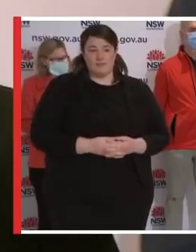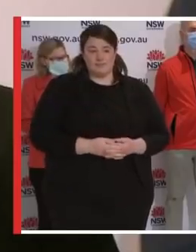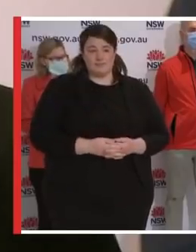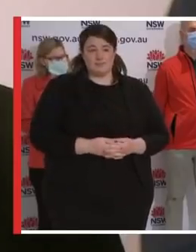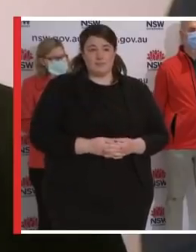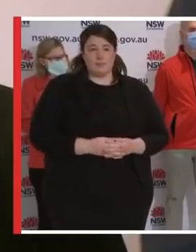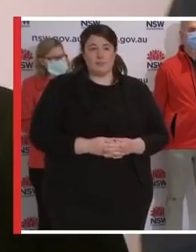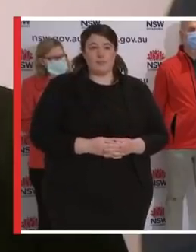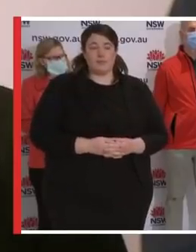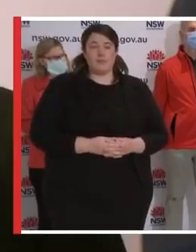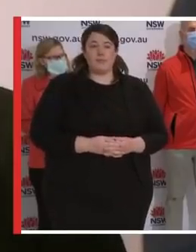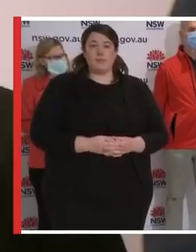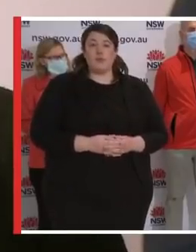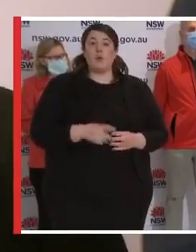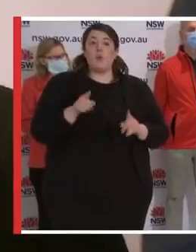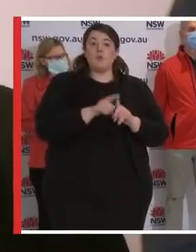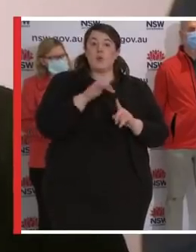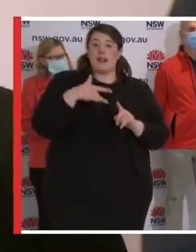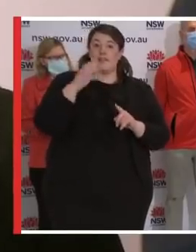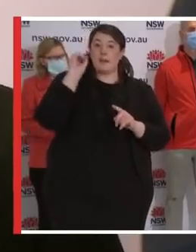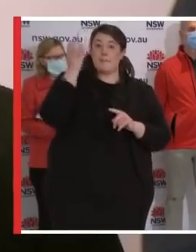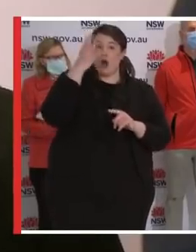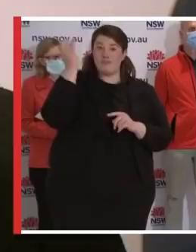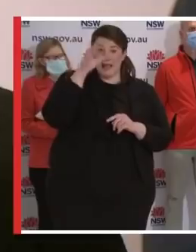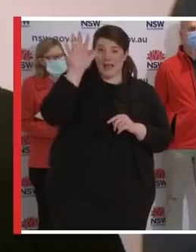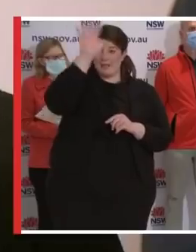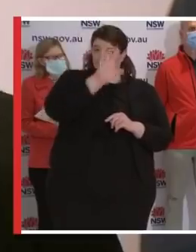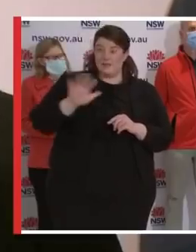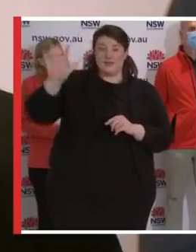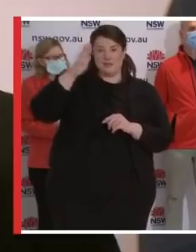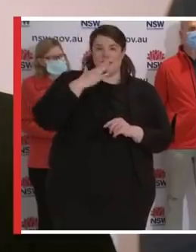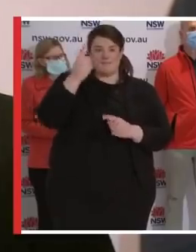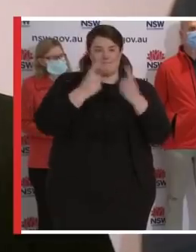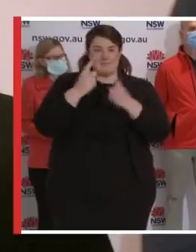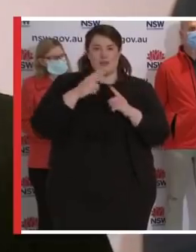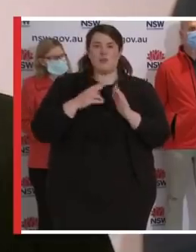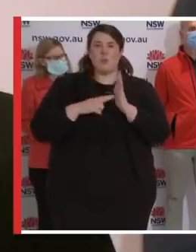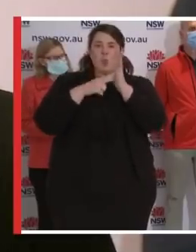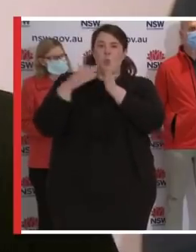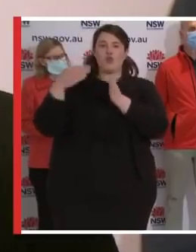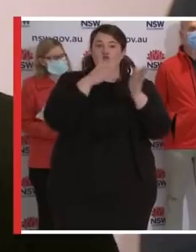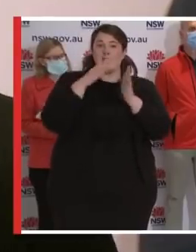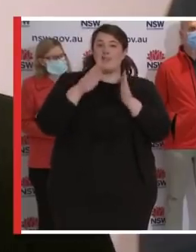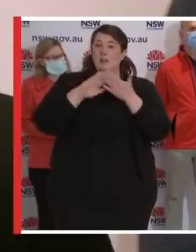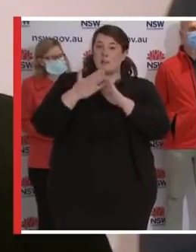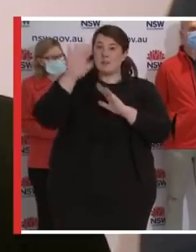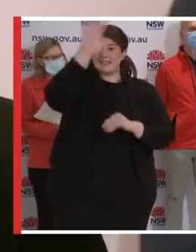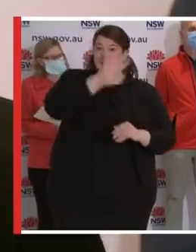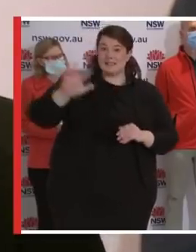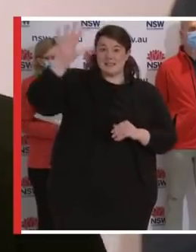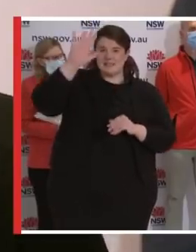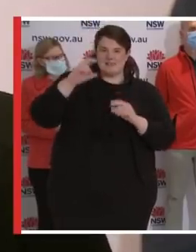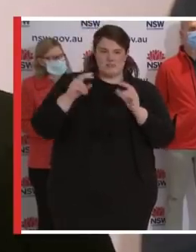and around the Byron community to come forward and get tested. So the Northern Rivers community is on high alert at this stage. There won't be any further